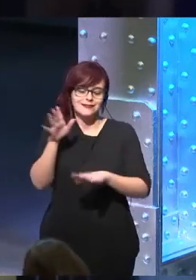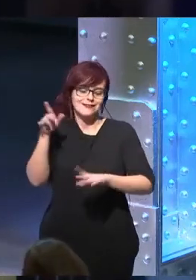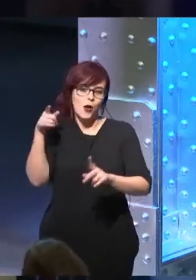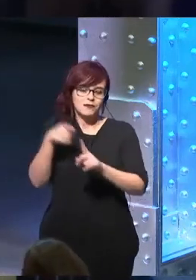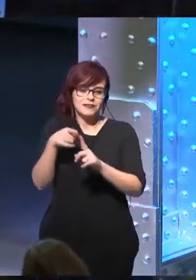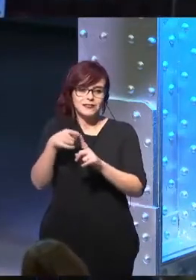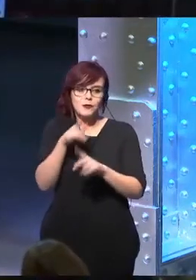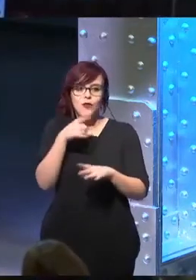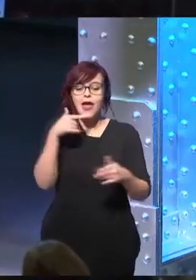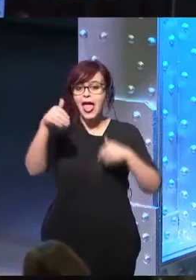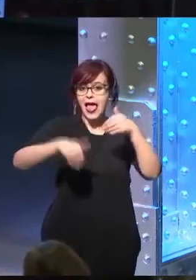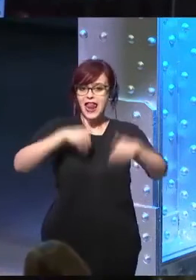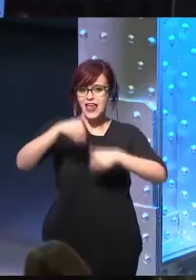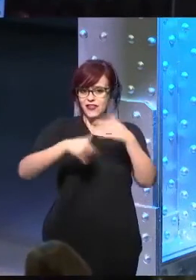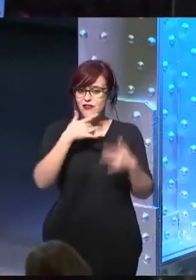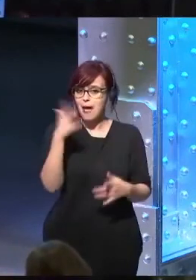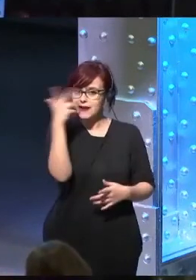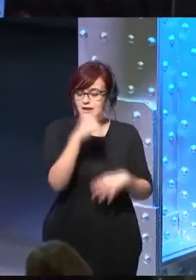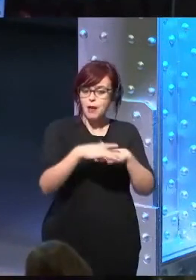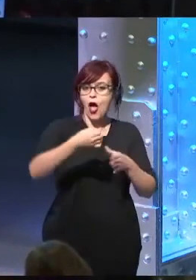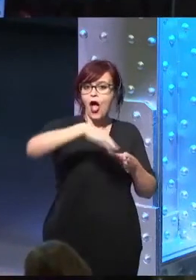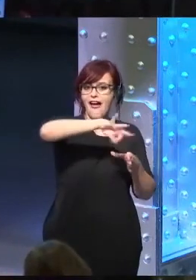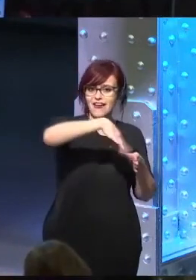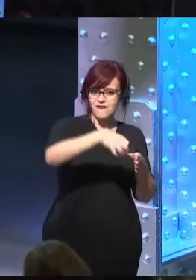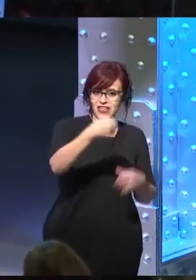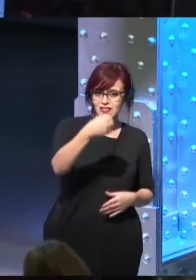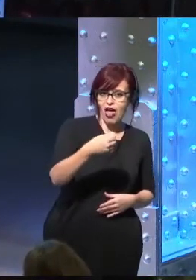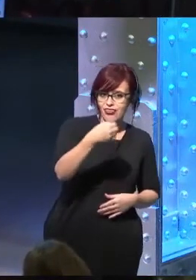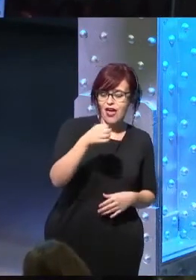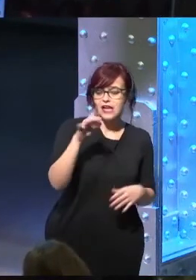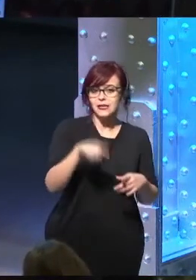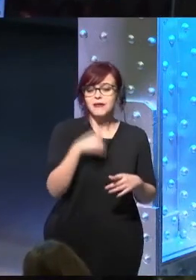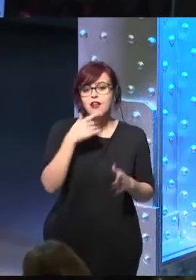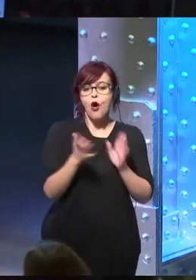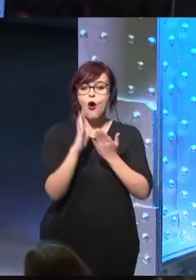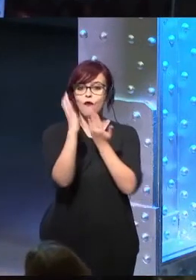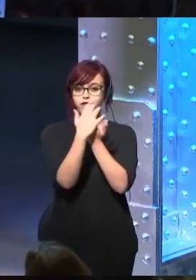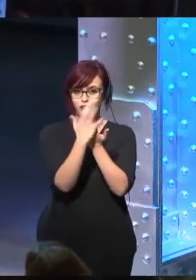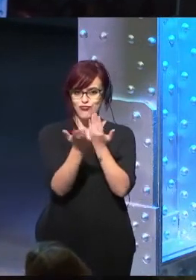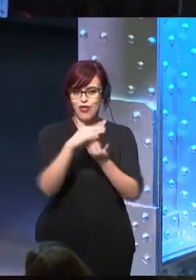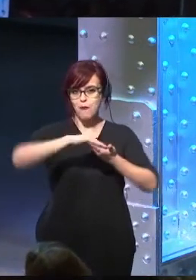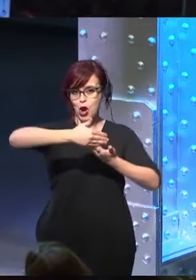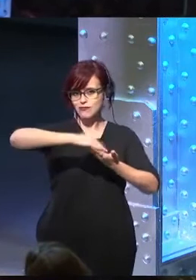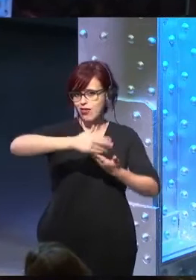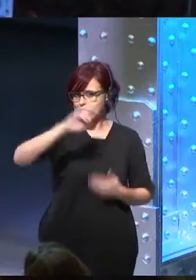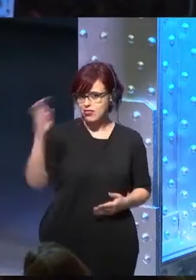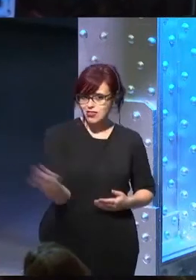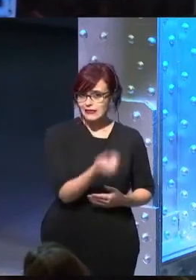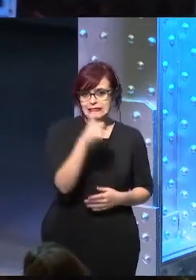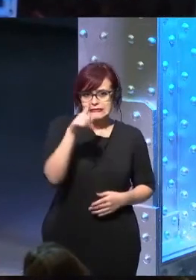on tank tops, on coffee mugs, on laptop sleeves, and on tote bags. Now, I